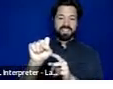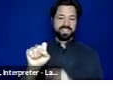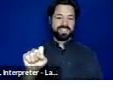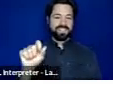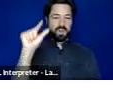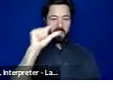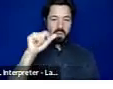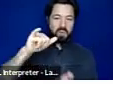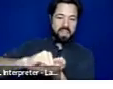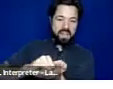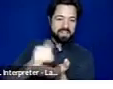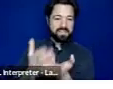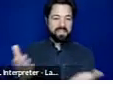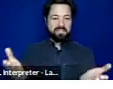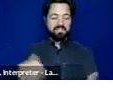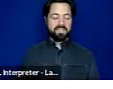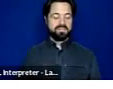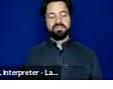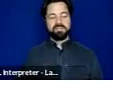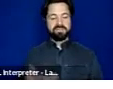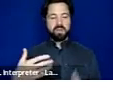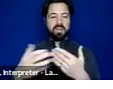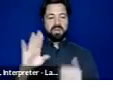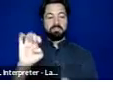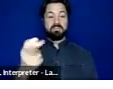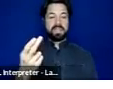okay. So if you want a picture of a beach,